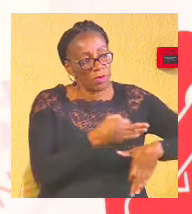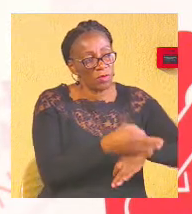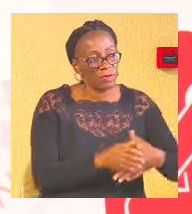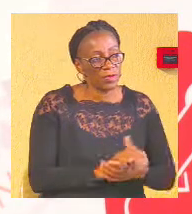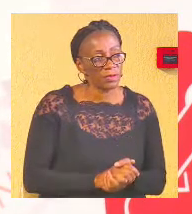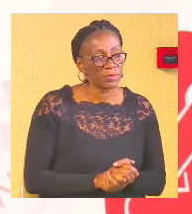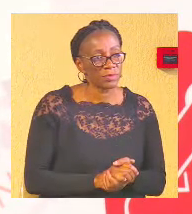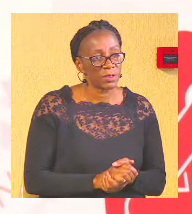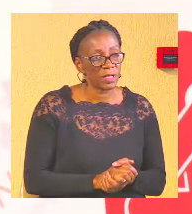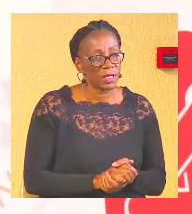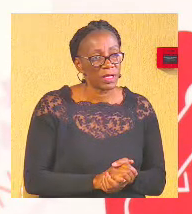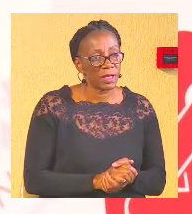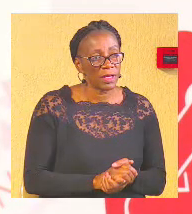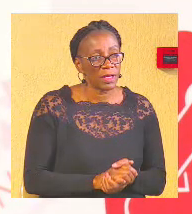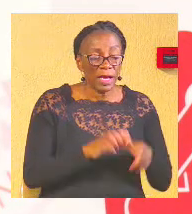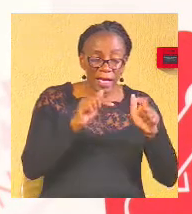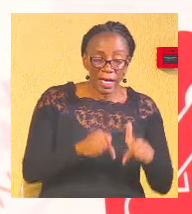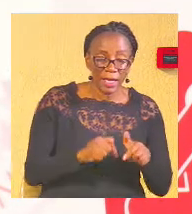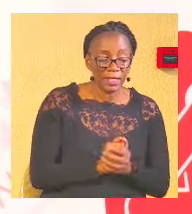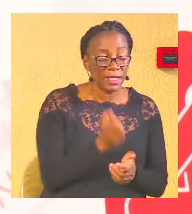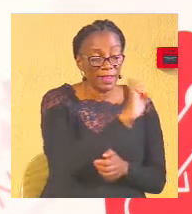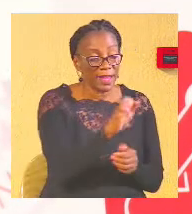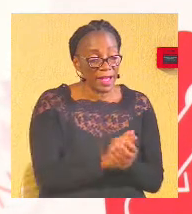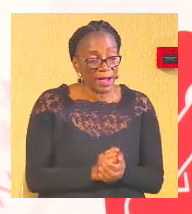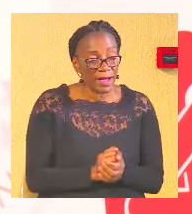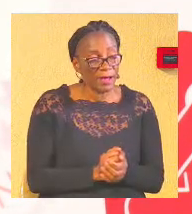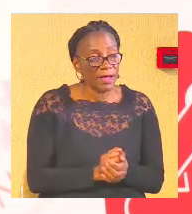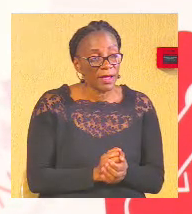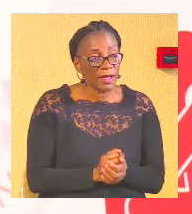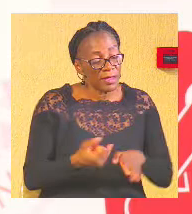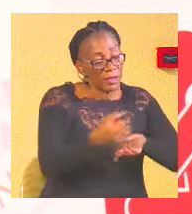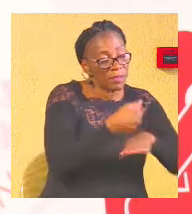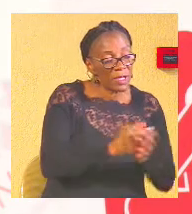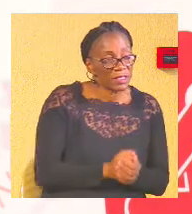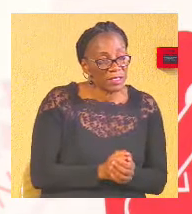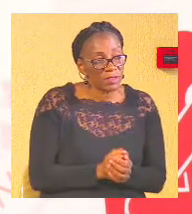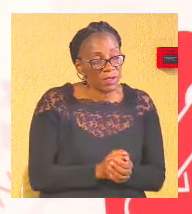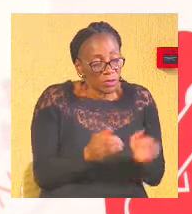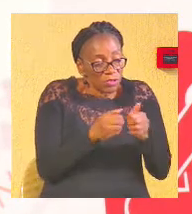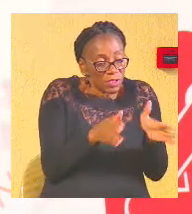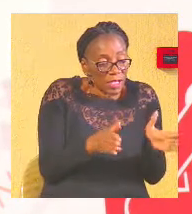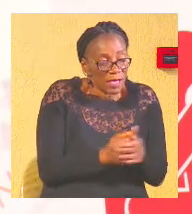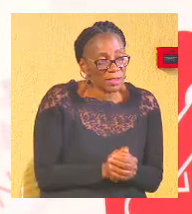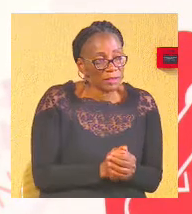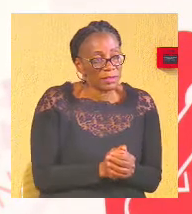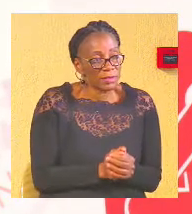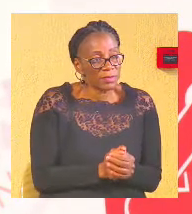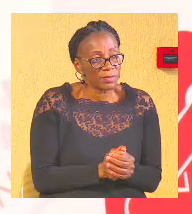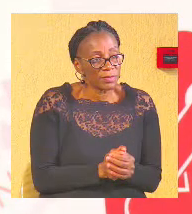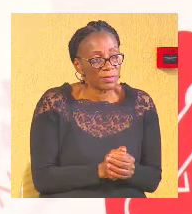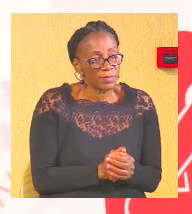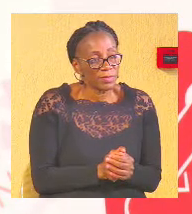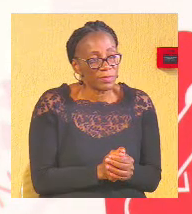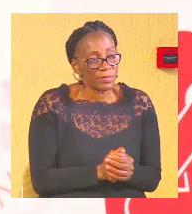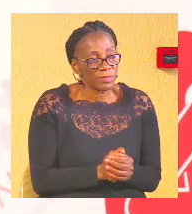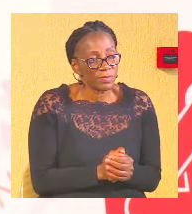points of entry, because we have more vulnerability at those specific areas. So we first then need to